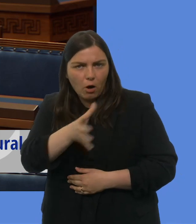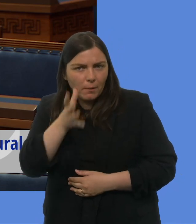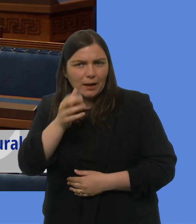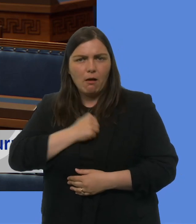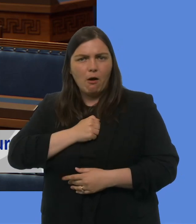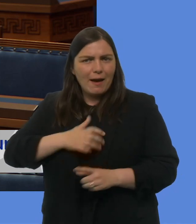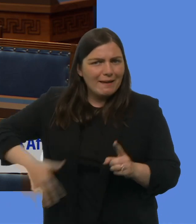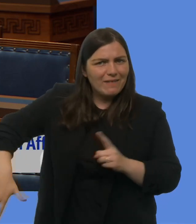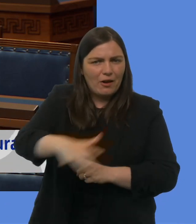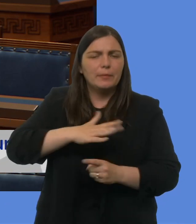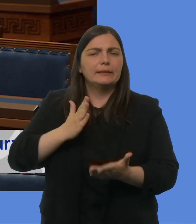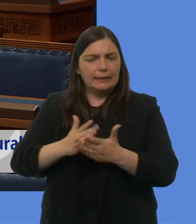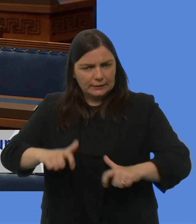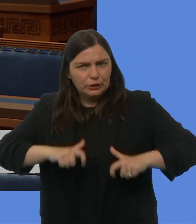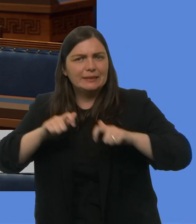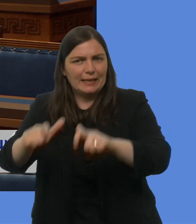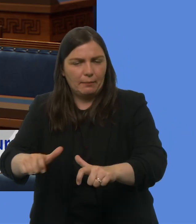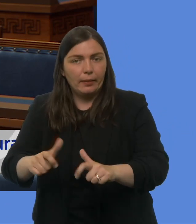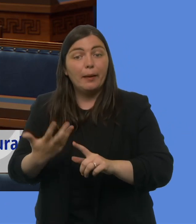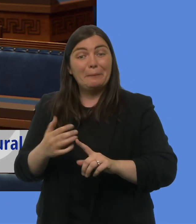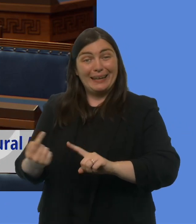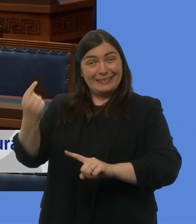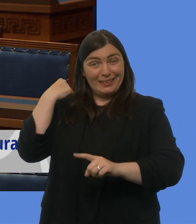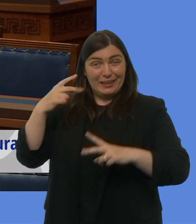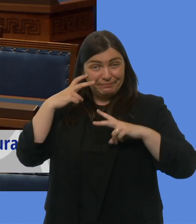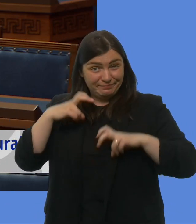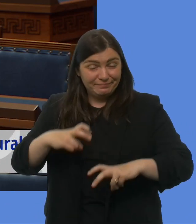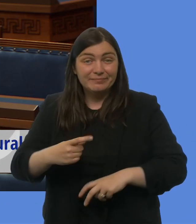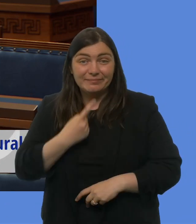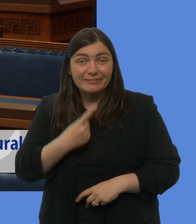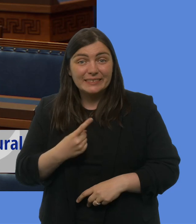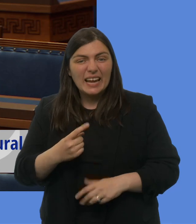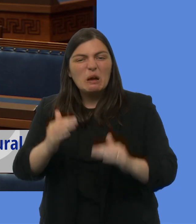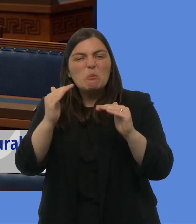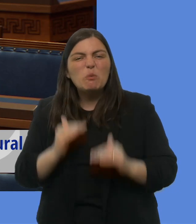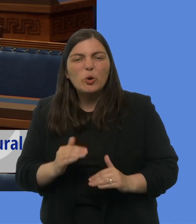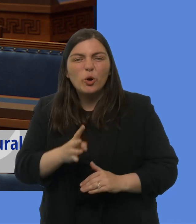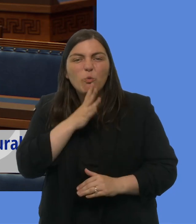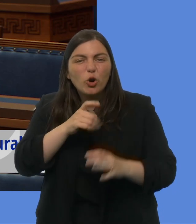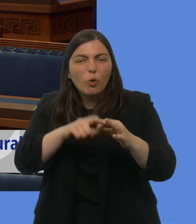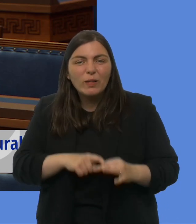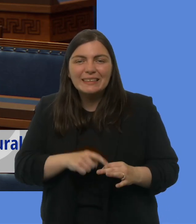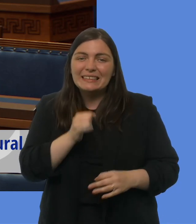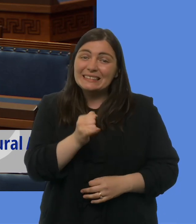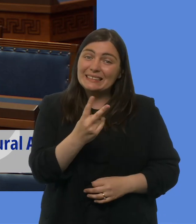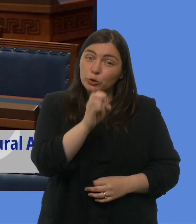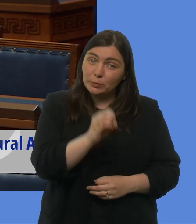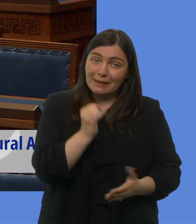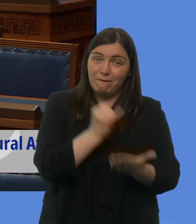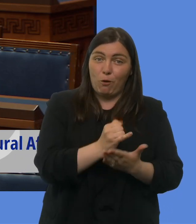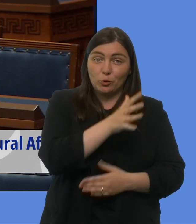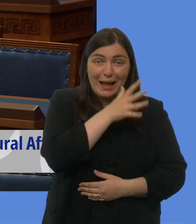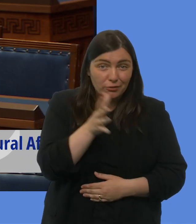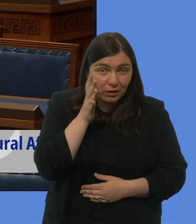study undertaken indicated that poor water quality was attributed to about 62% in relation to agriculture, 24% in relation to